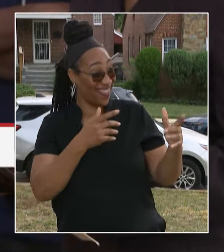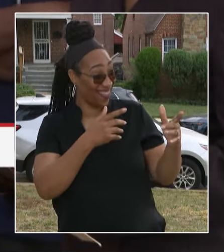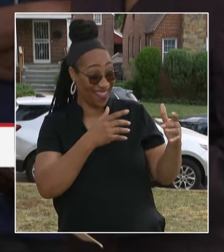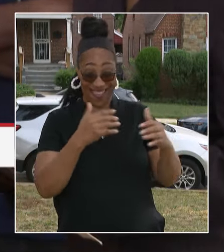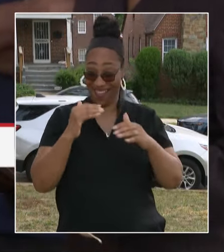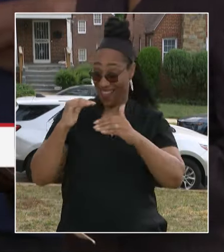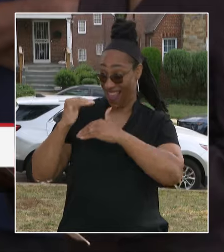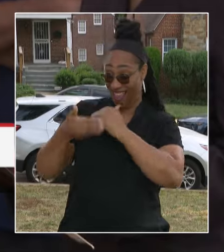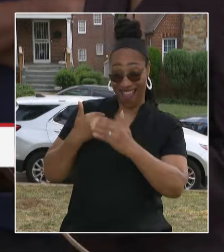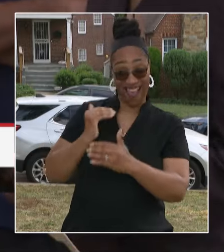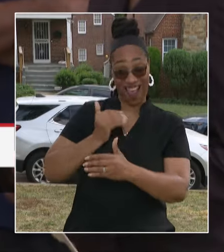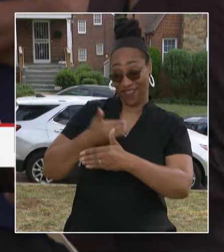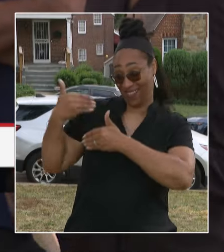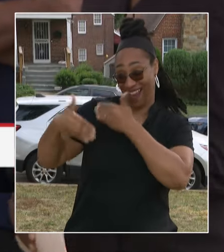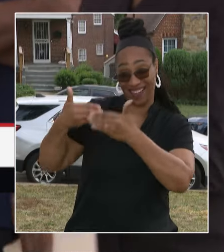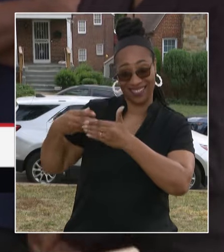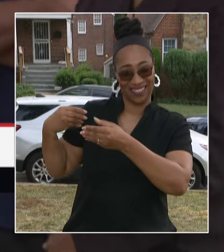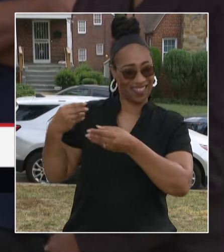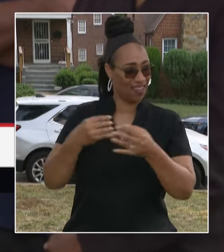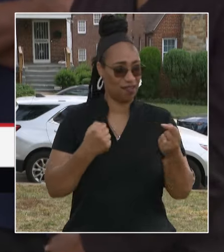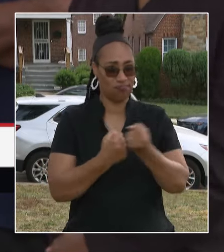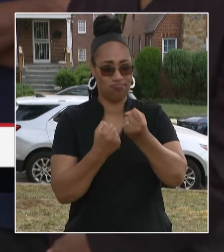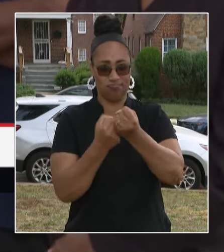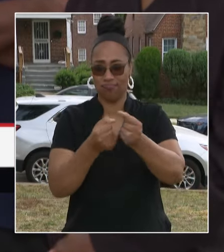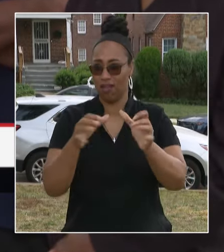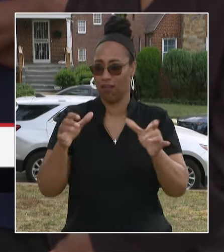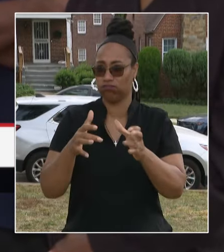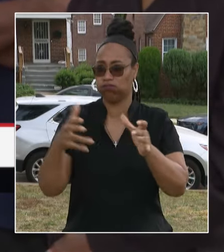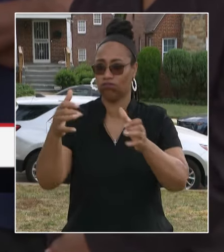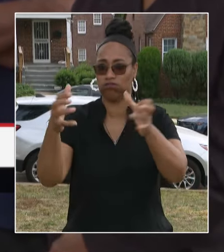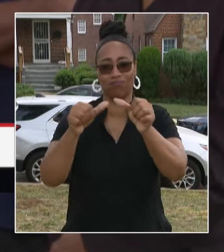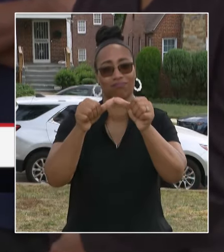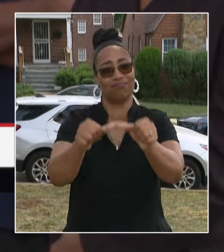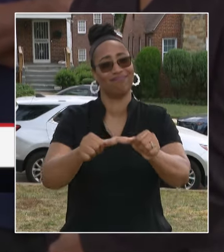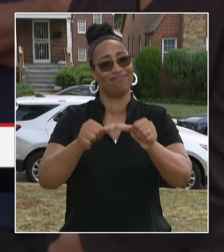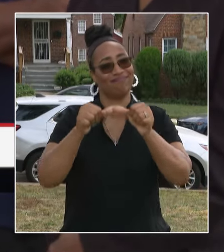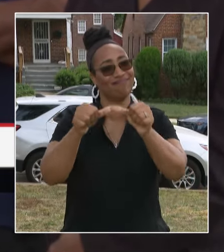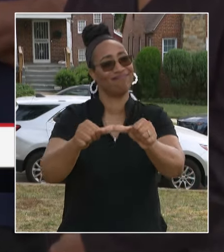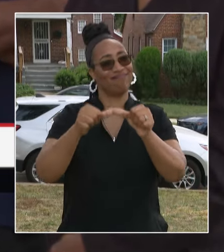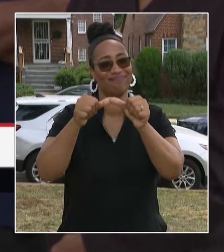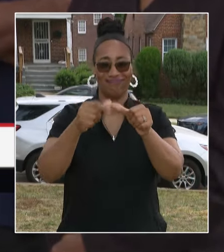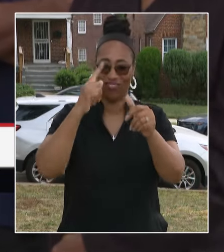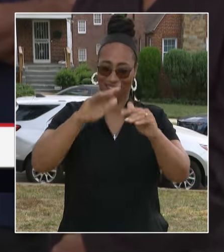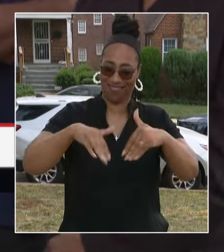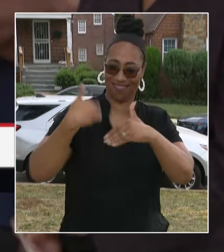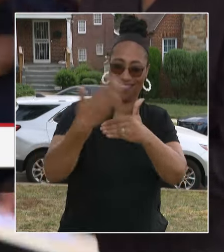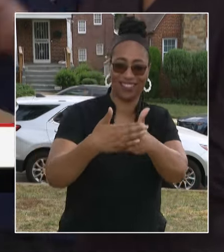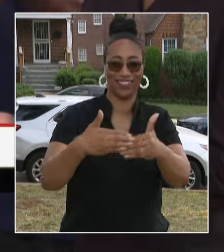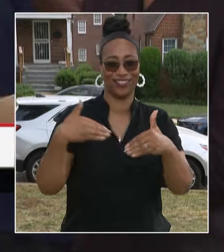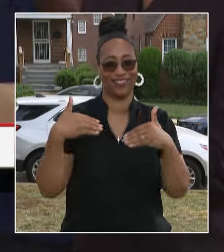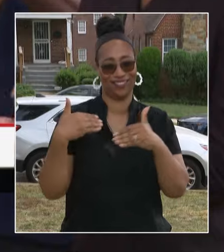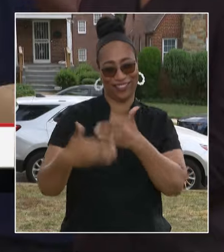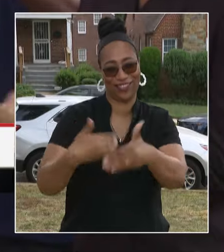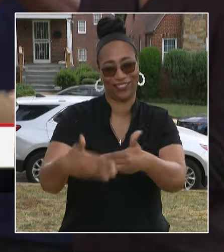cost, to blaze a path forward for the next generations. Thank you.